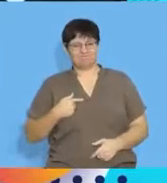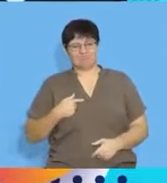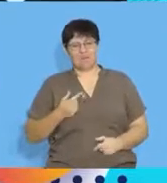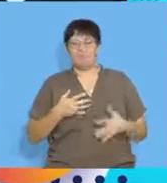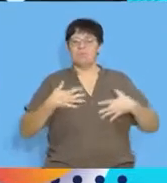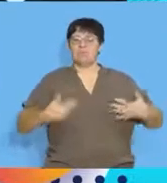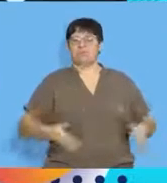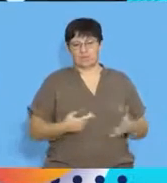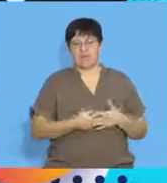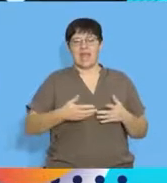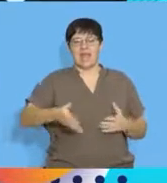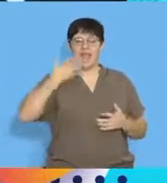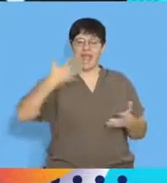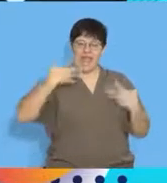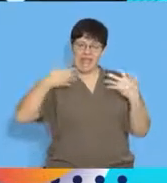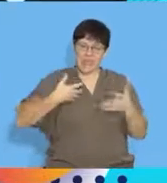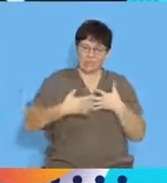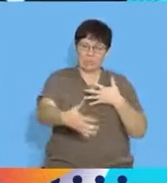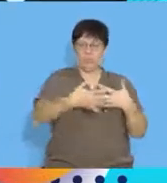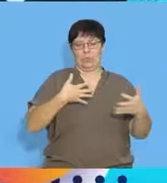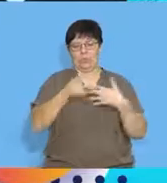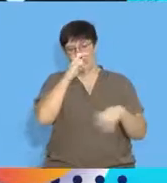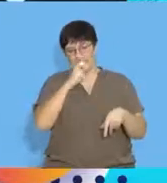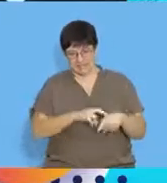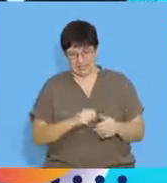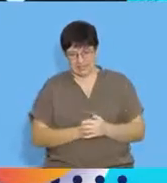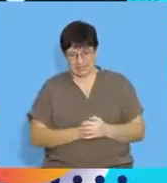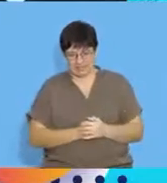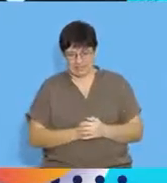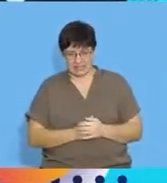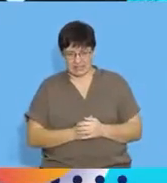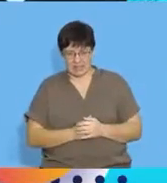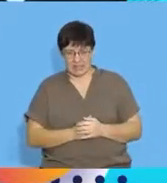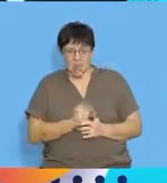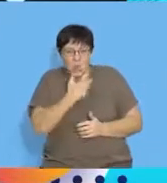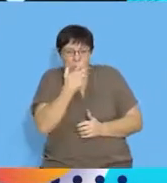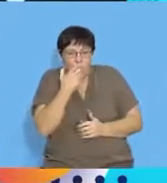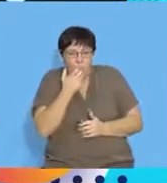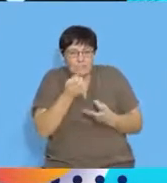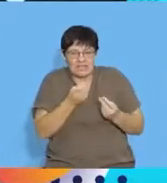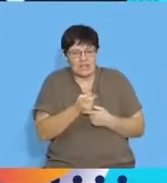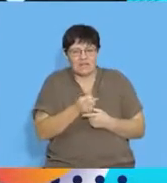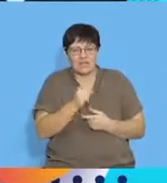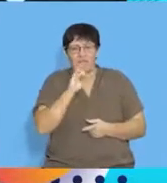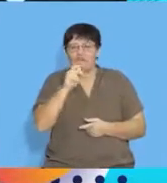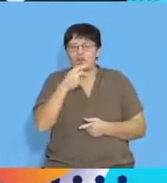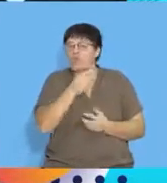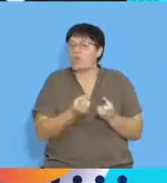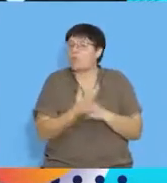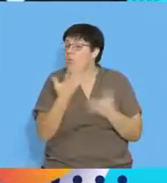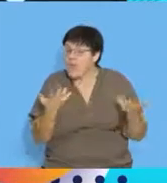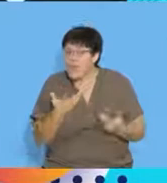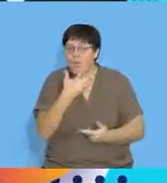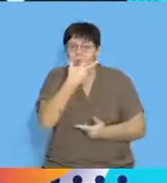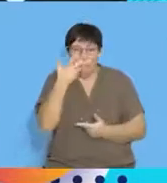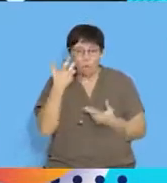that we get air, fresh air, and we don't keep that, all right, that warm, moist air. Have a look. Where does fungus grow? Warm, moist,